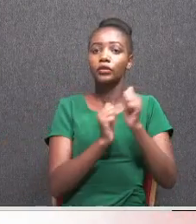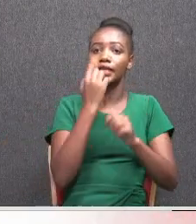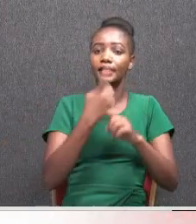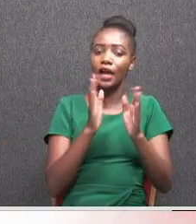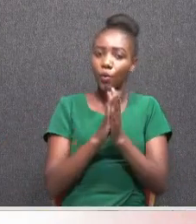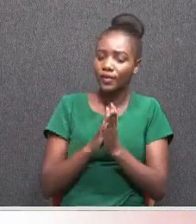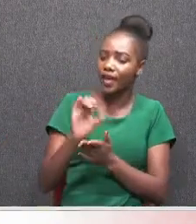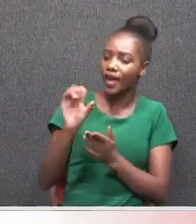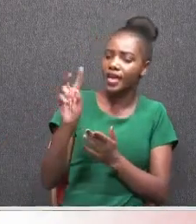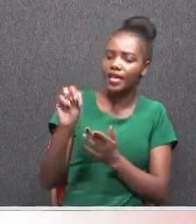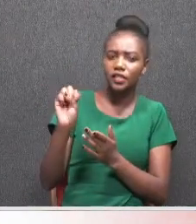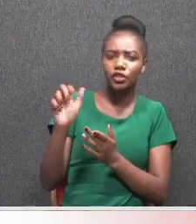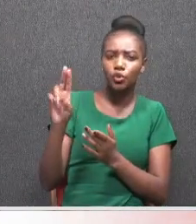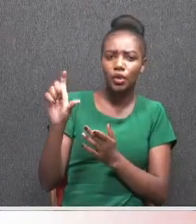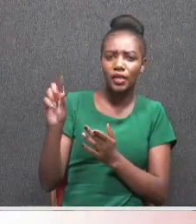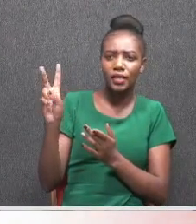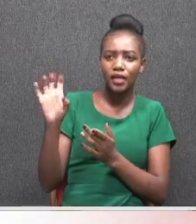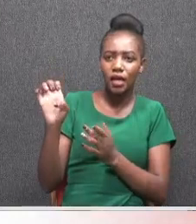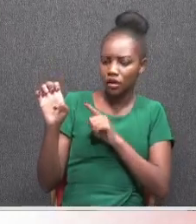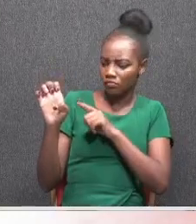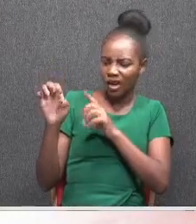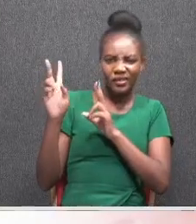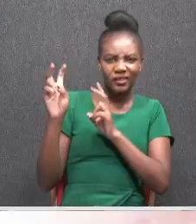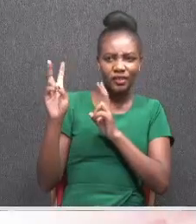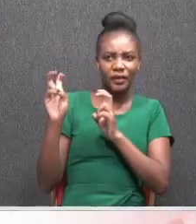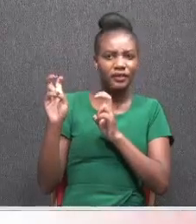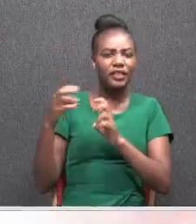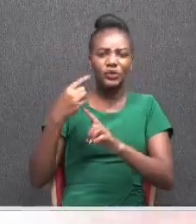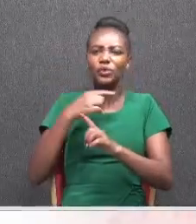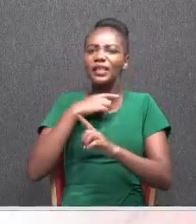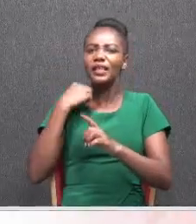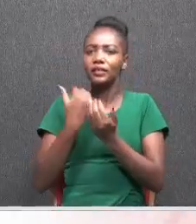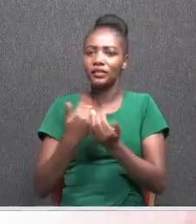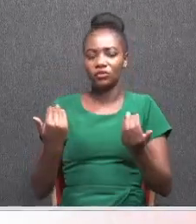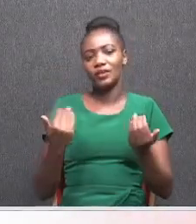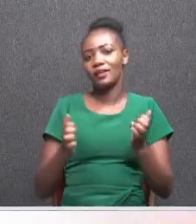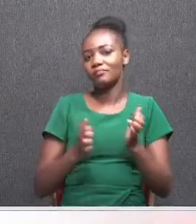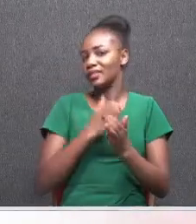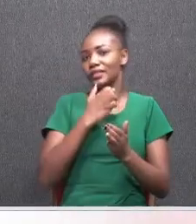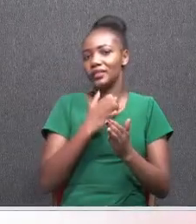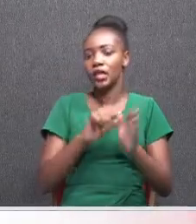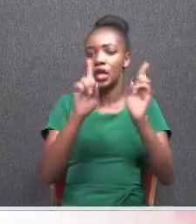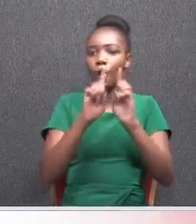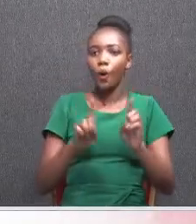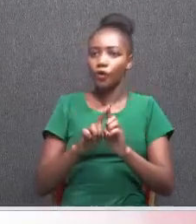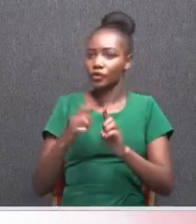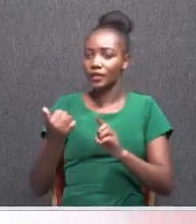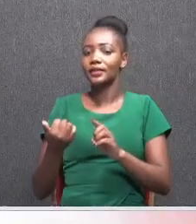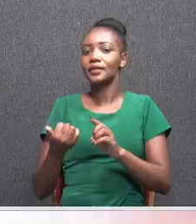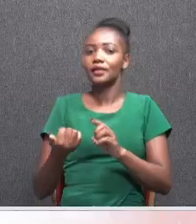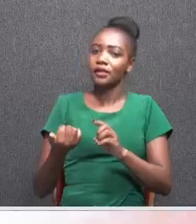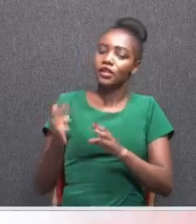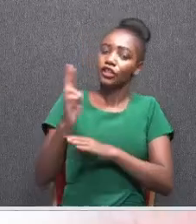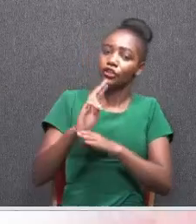with insulin, a substance that is suspected to have taken their lives on the spot. Assorted drugs, used syringes